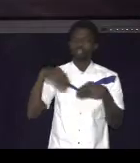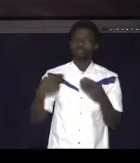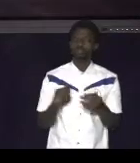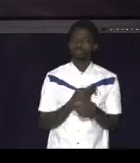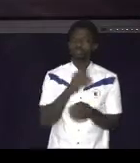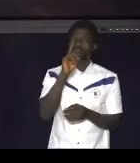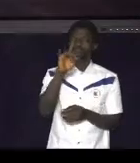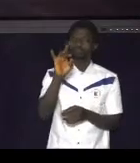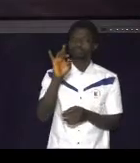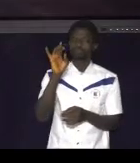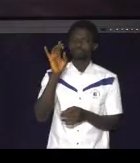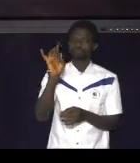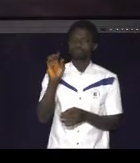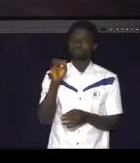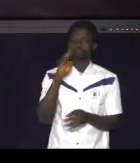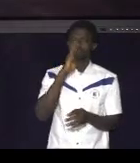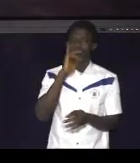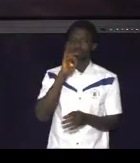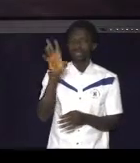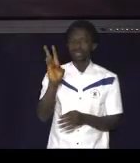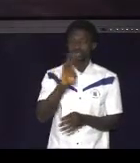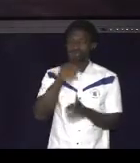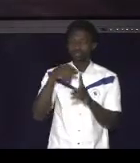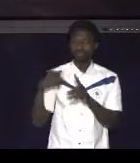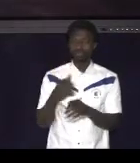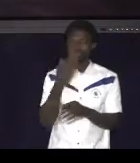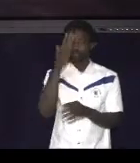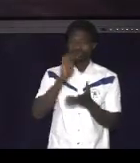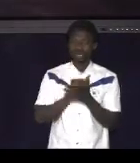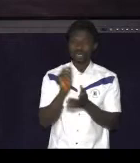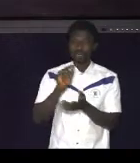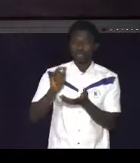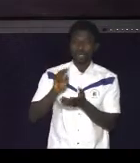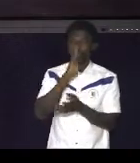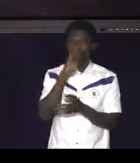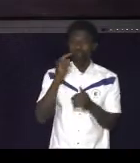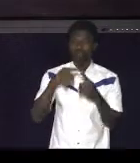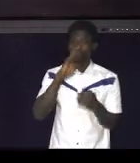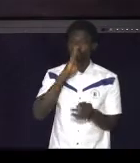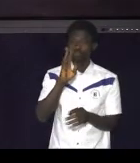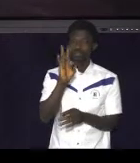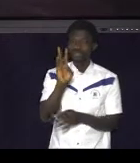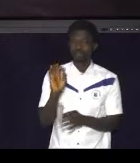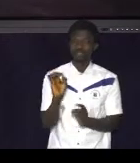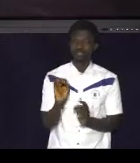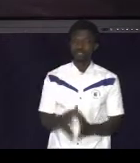is 70. And so when we know that B is 70, we can write B to be 70.